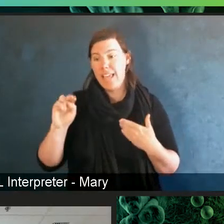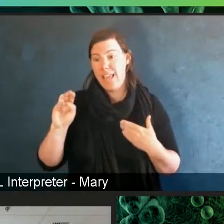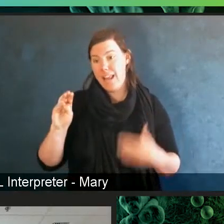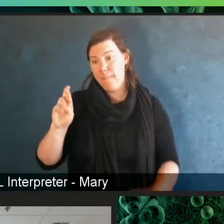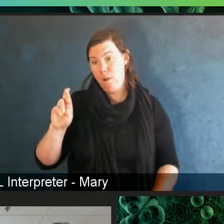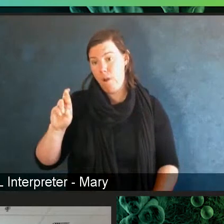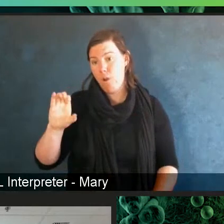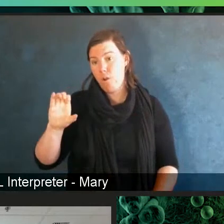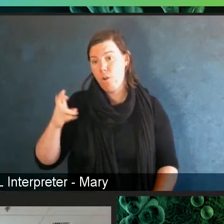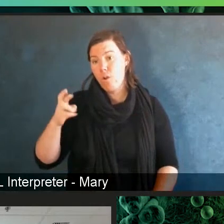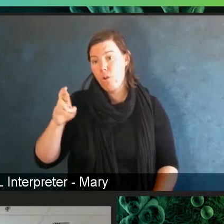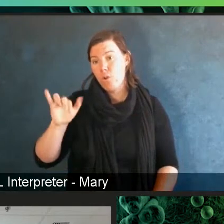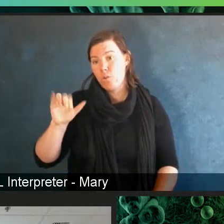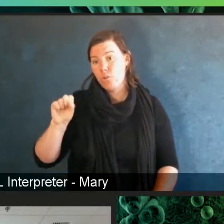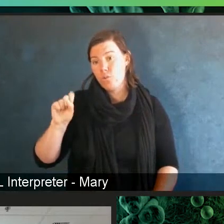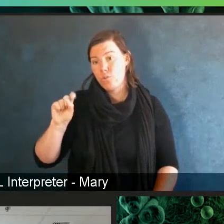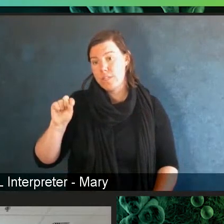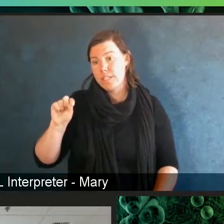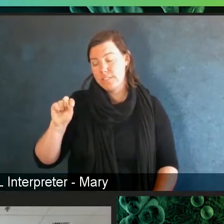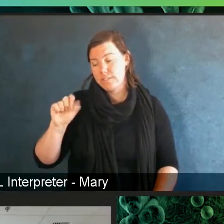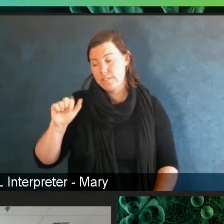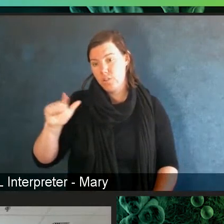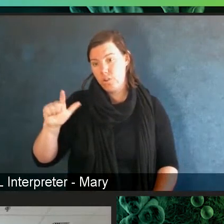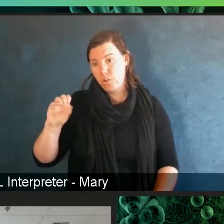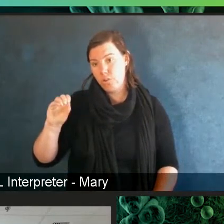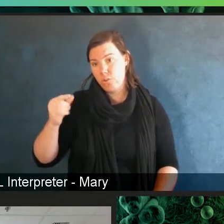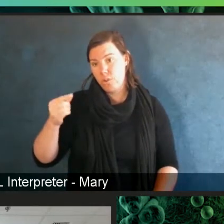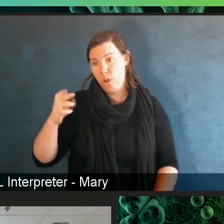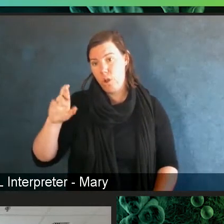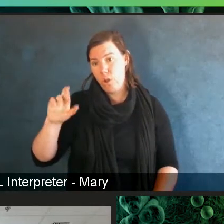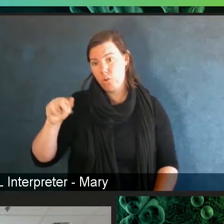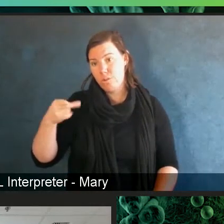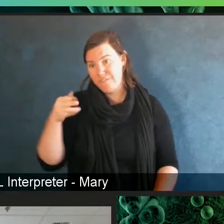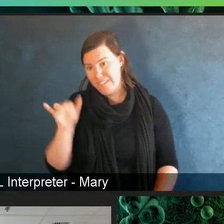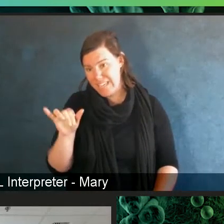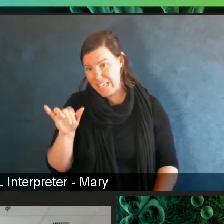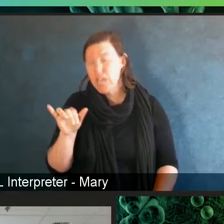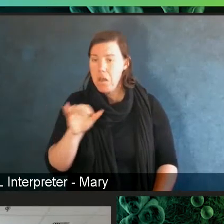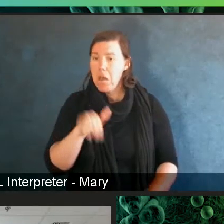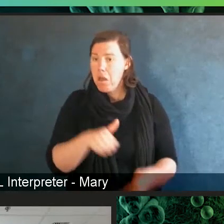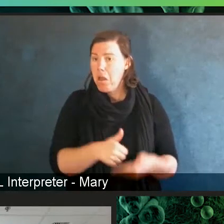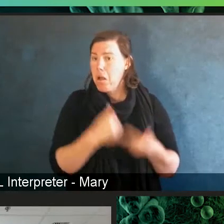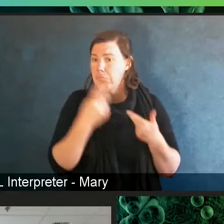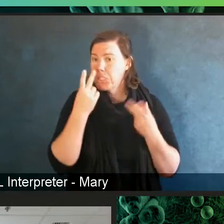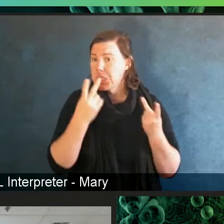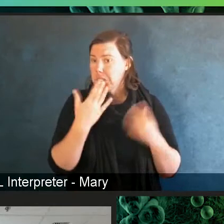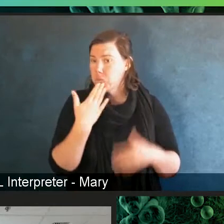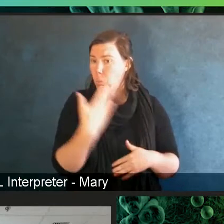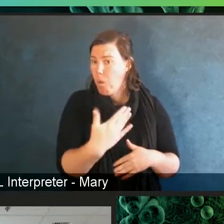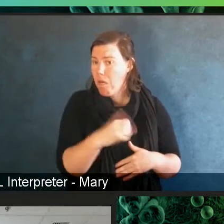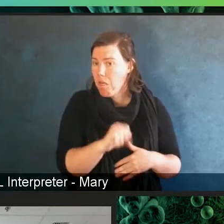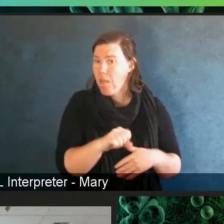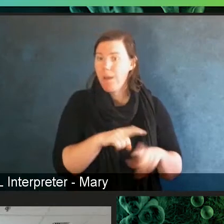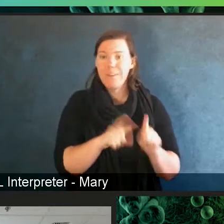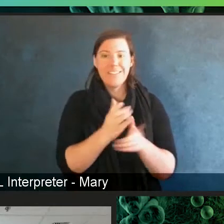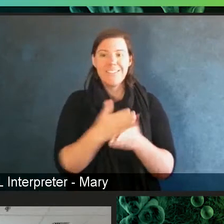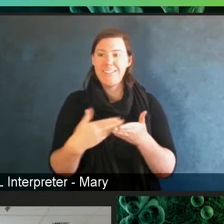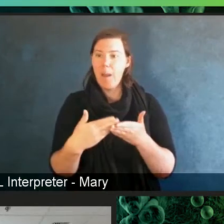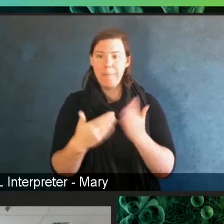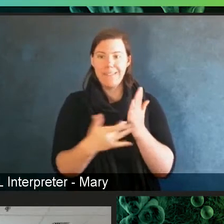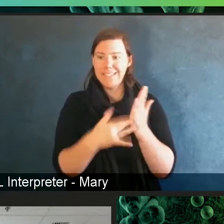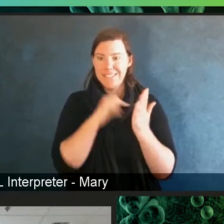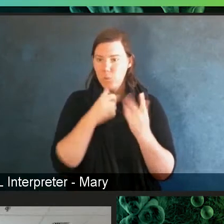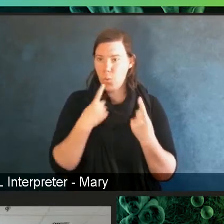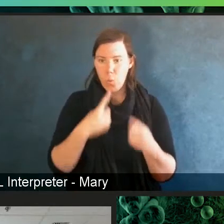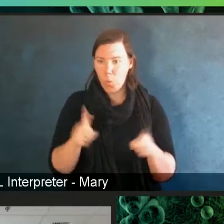details, but some certain proteins just don't work using those techniques. And one probably very relevant example is